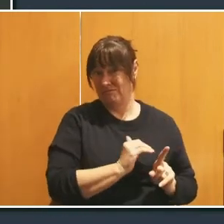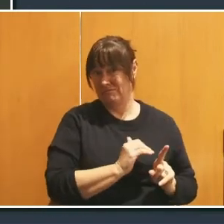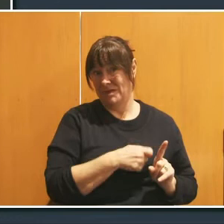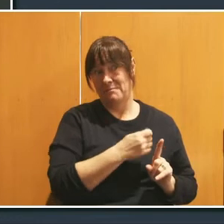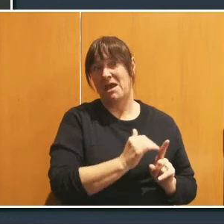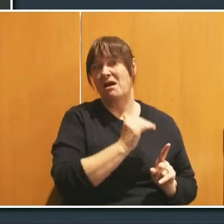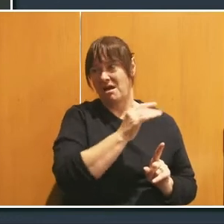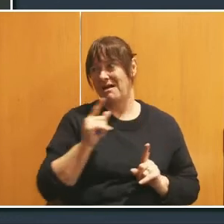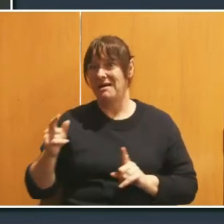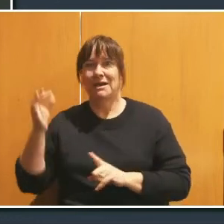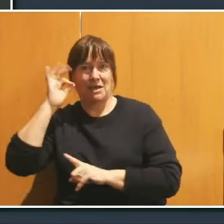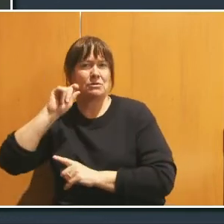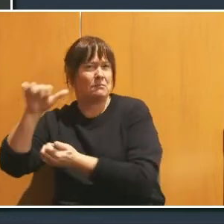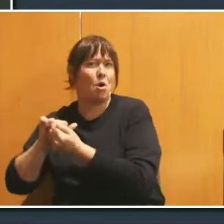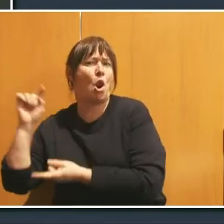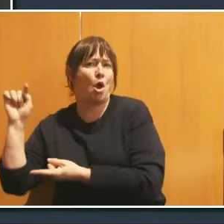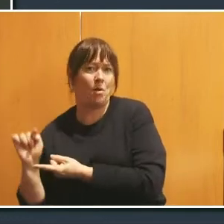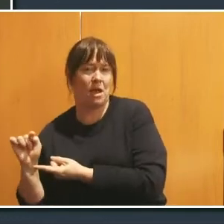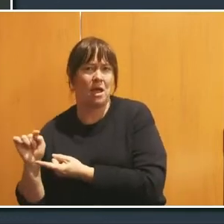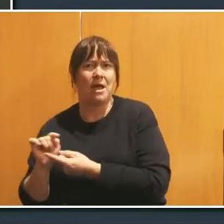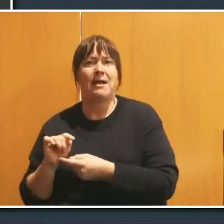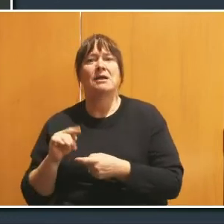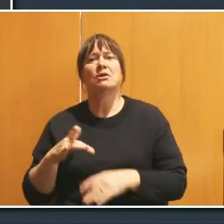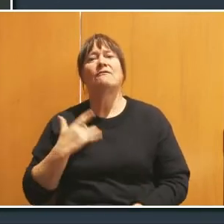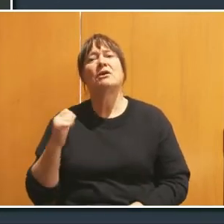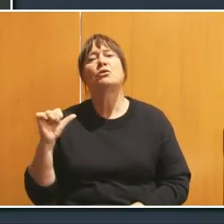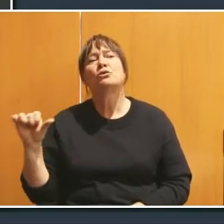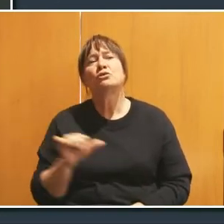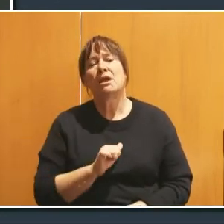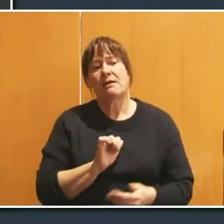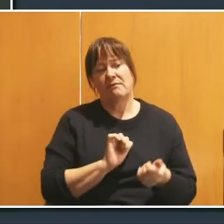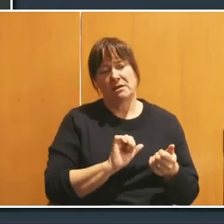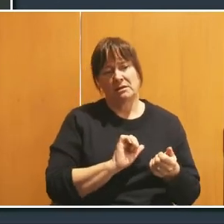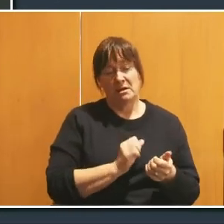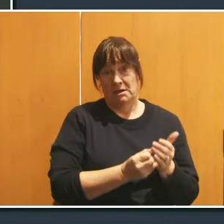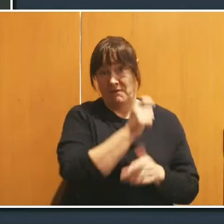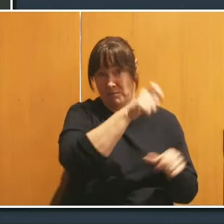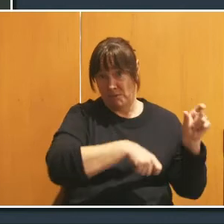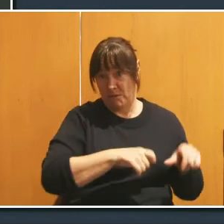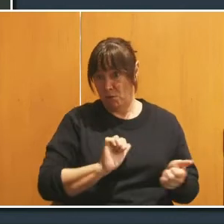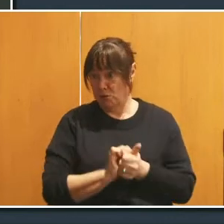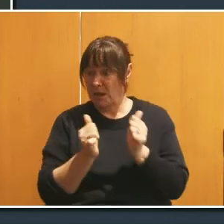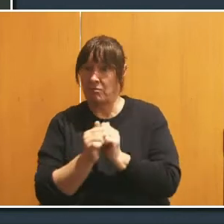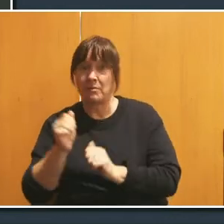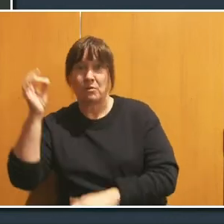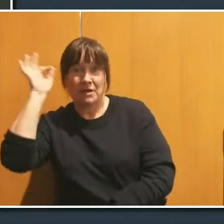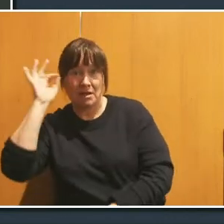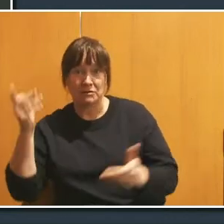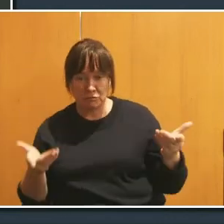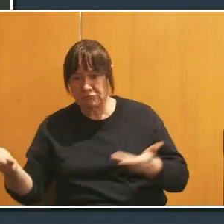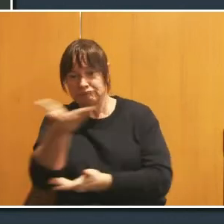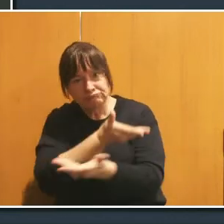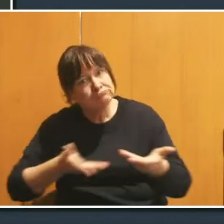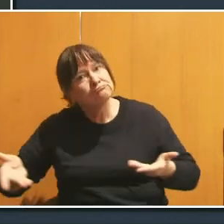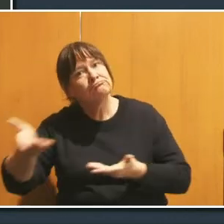I think if there's some way that the developers and the city can get together and collaborate to make development happen and get over